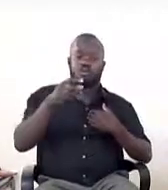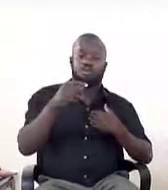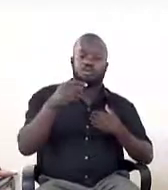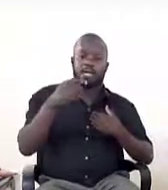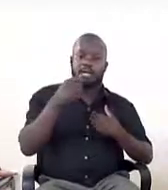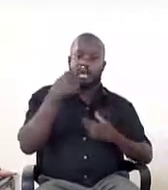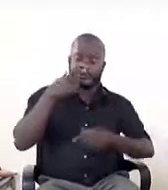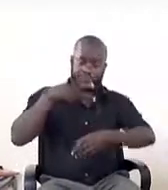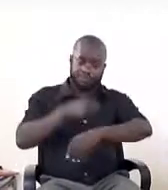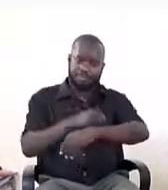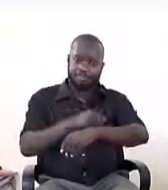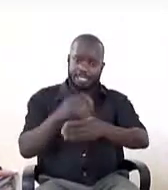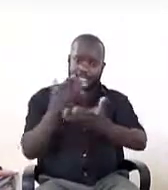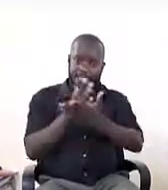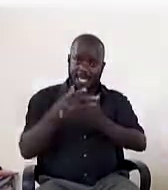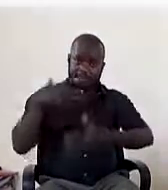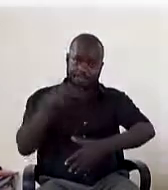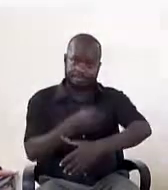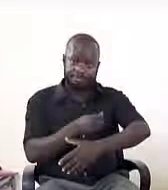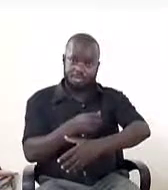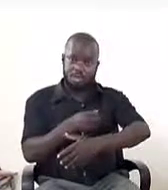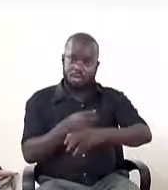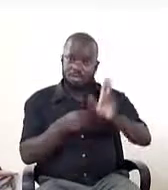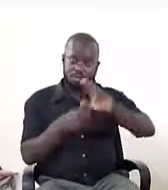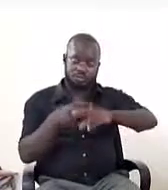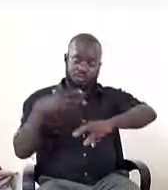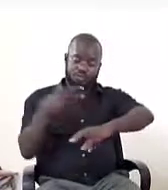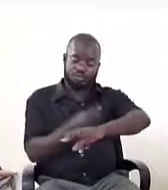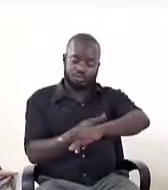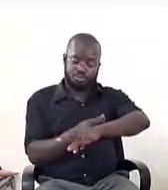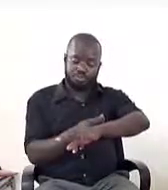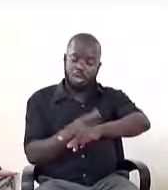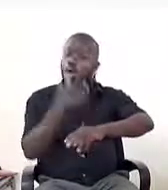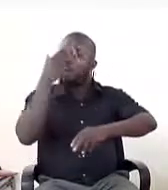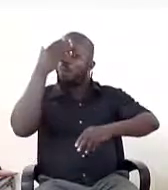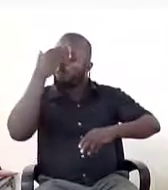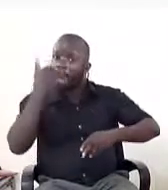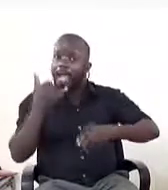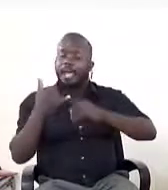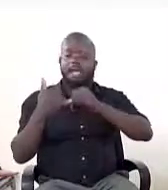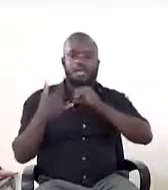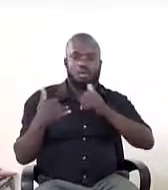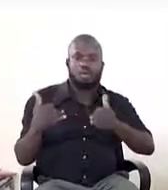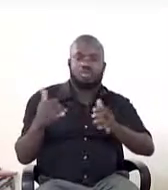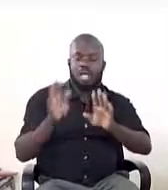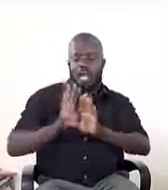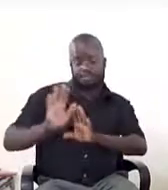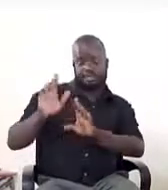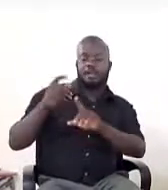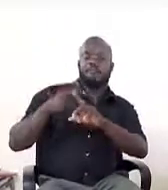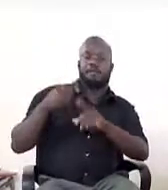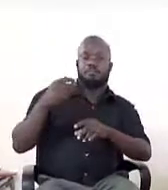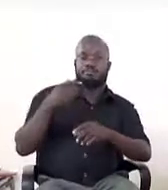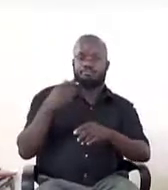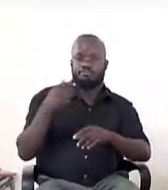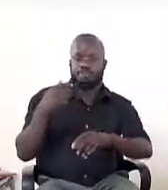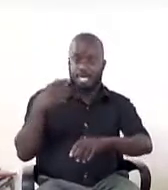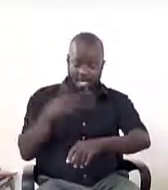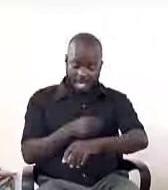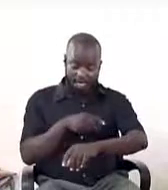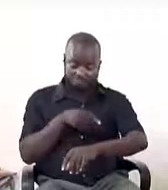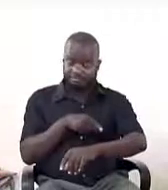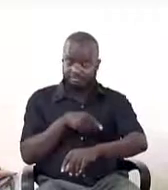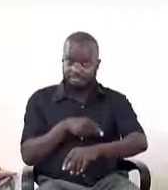you inject drugs and you share the needles that you use to inject drugs, so why don't you just abstain